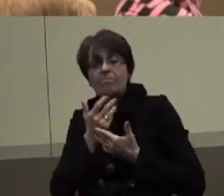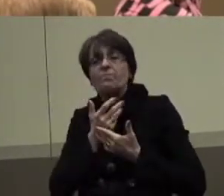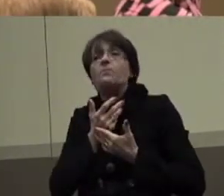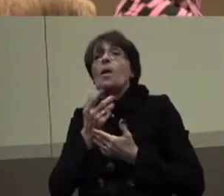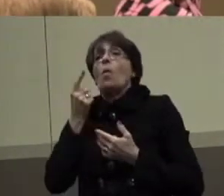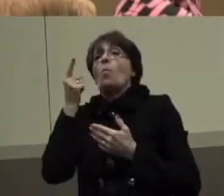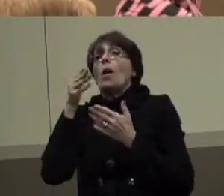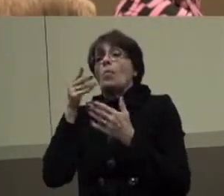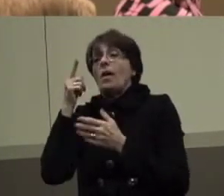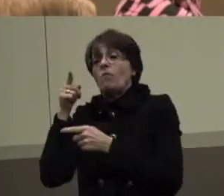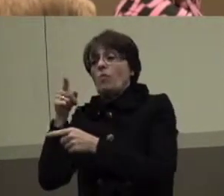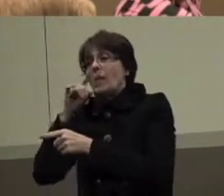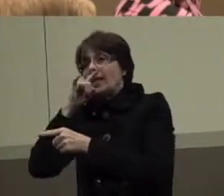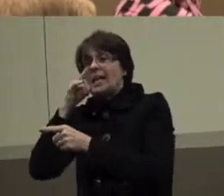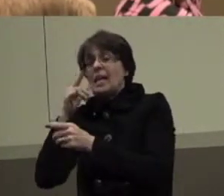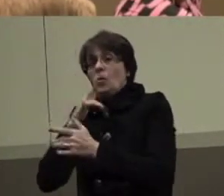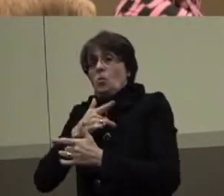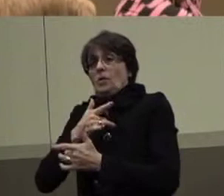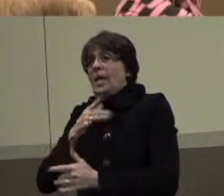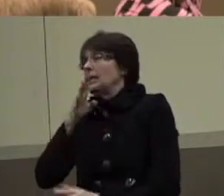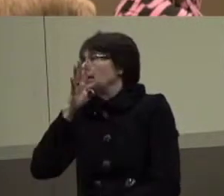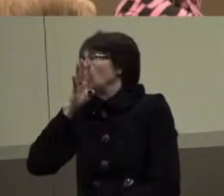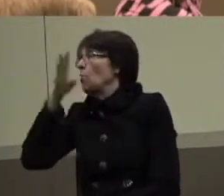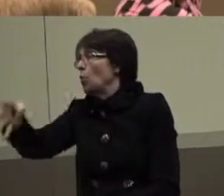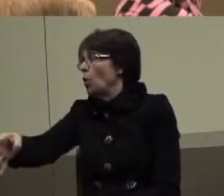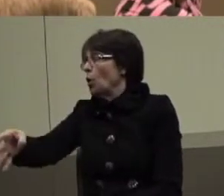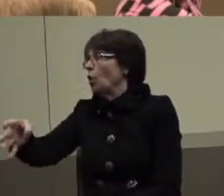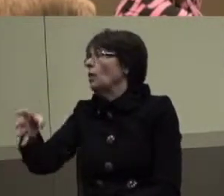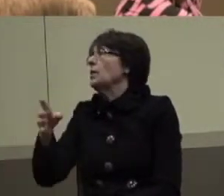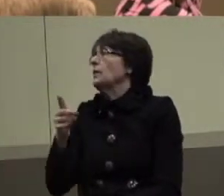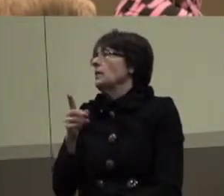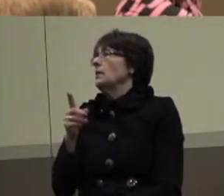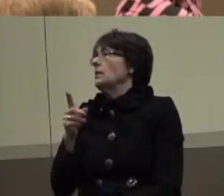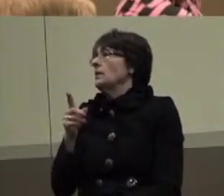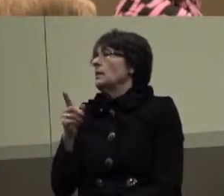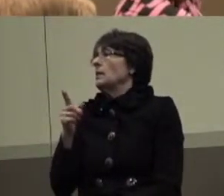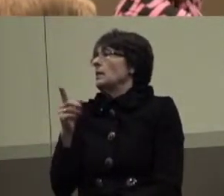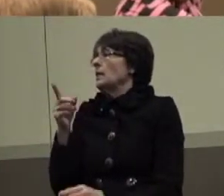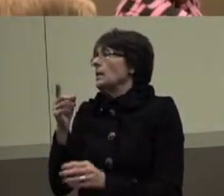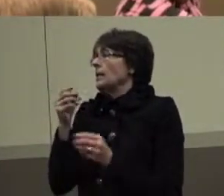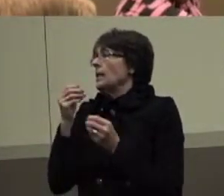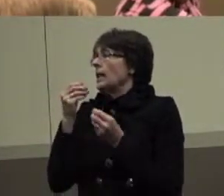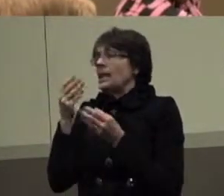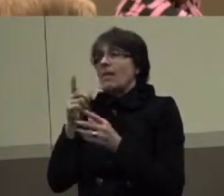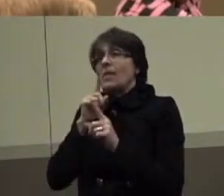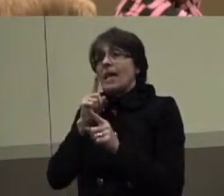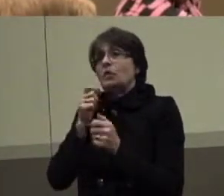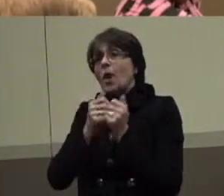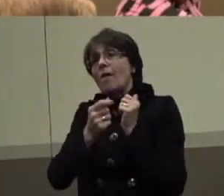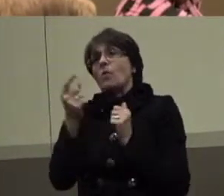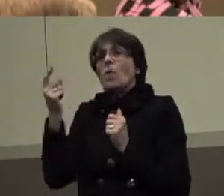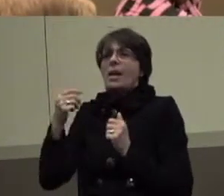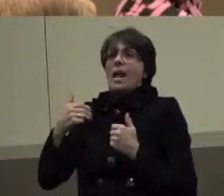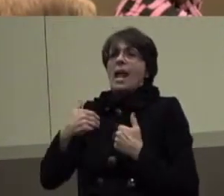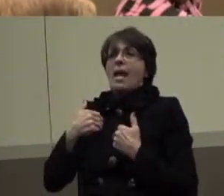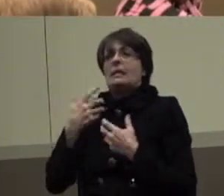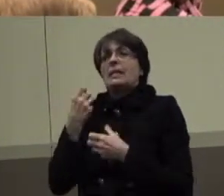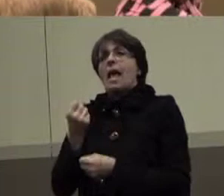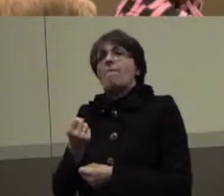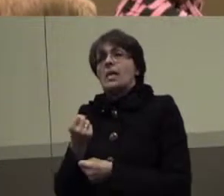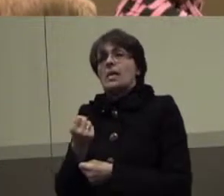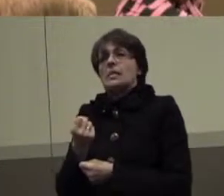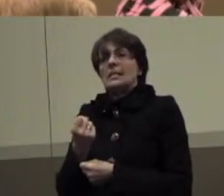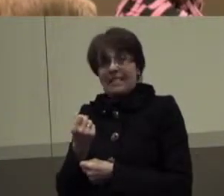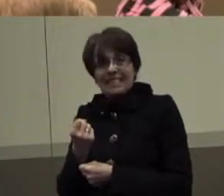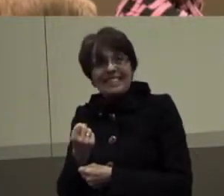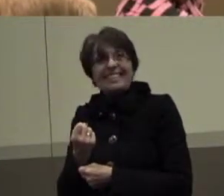way maybe for the kid that blurts all the time is you can discuss it with your partner for a second and give the answer. And then that way everyone kind of has that confidence and